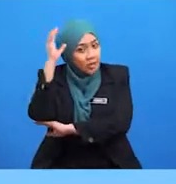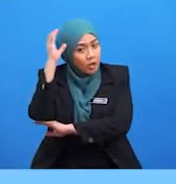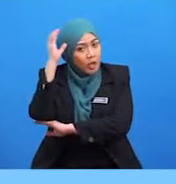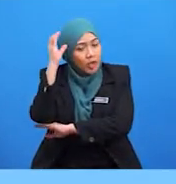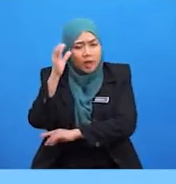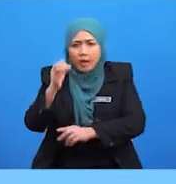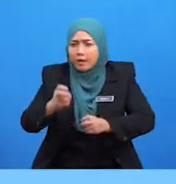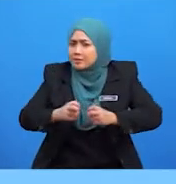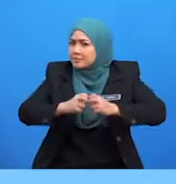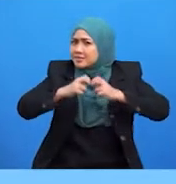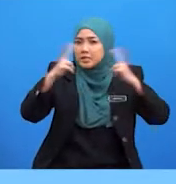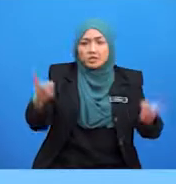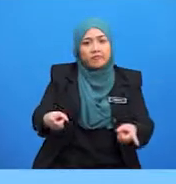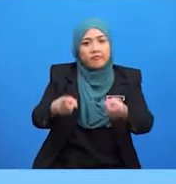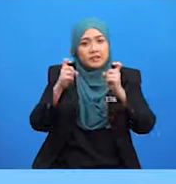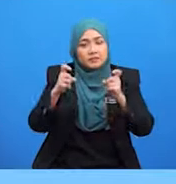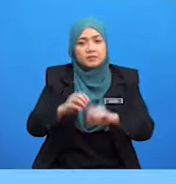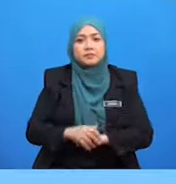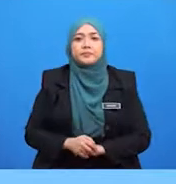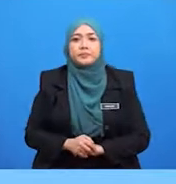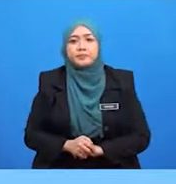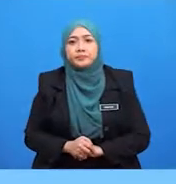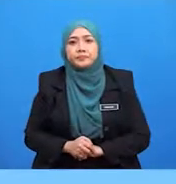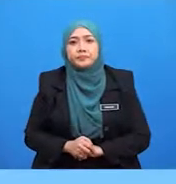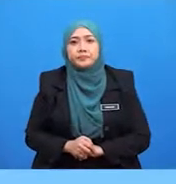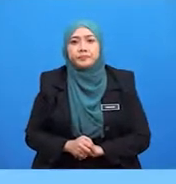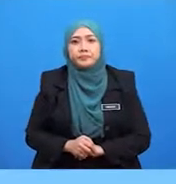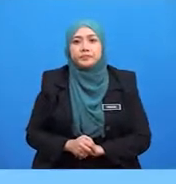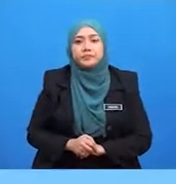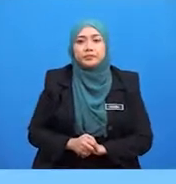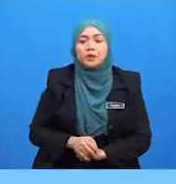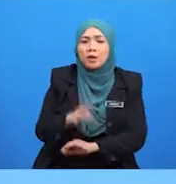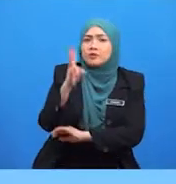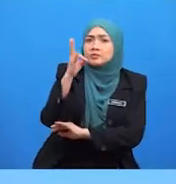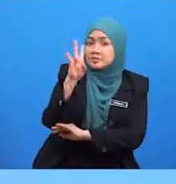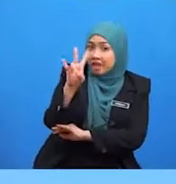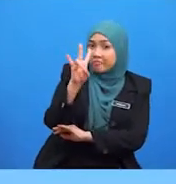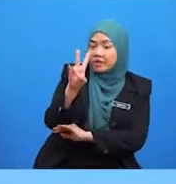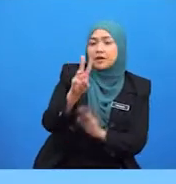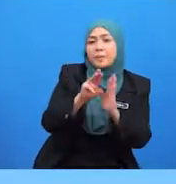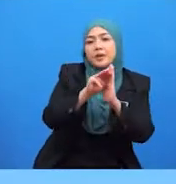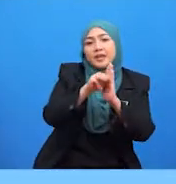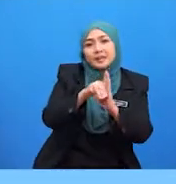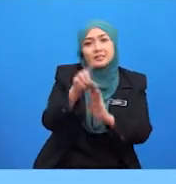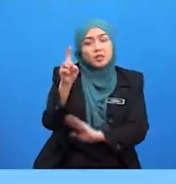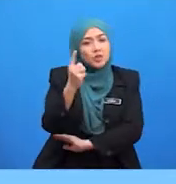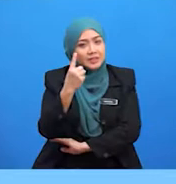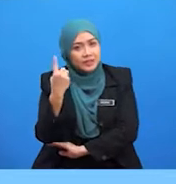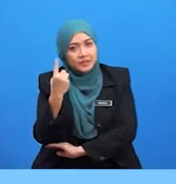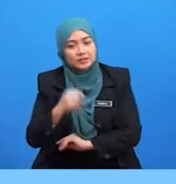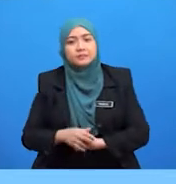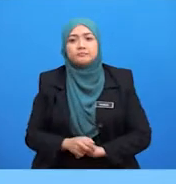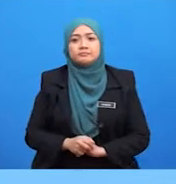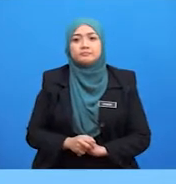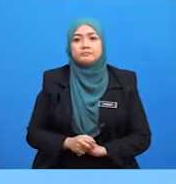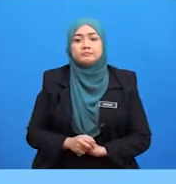fast. It takes a 30 kilometer journey in just 7 minutes. In addition,